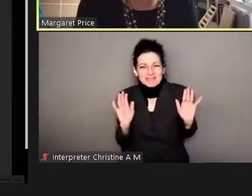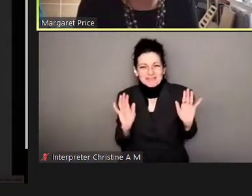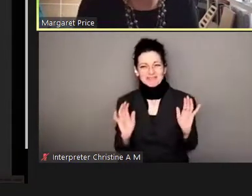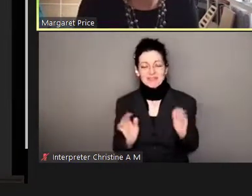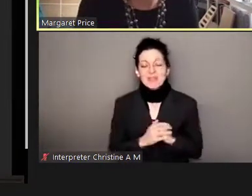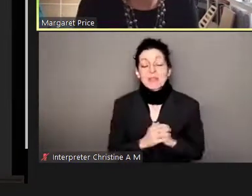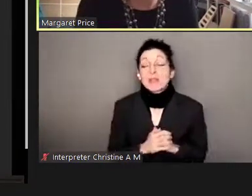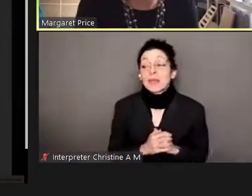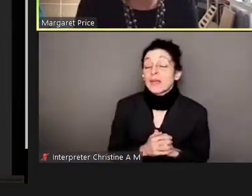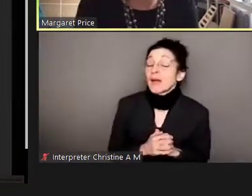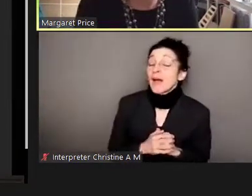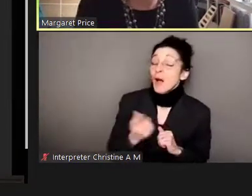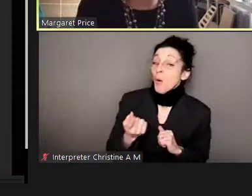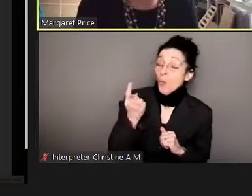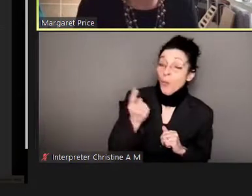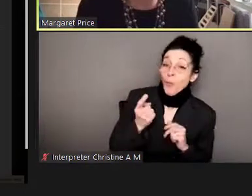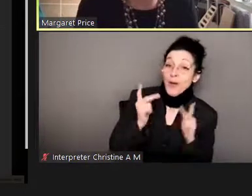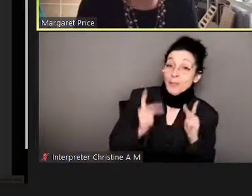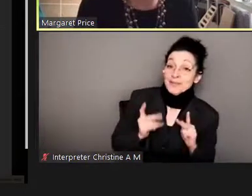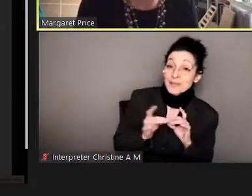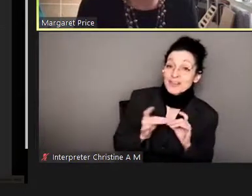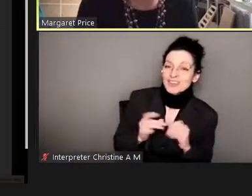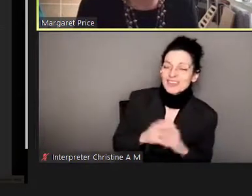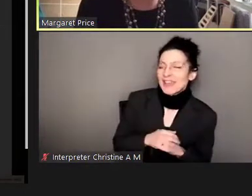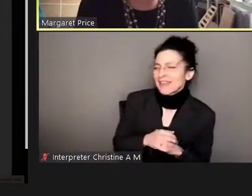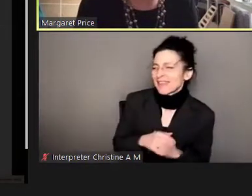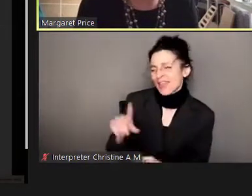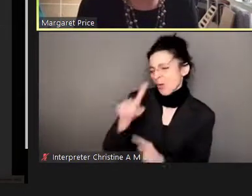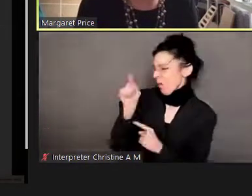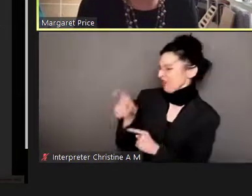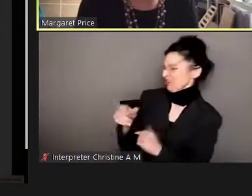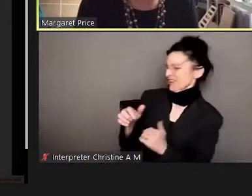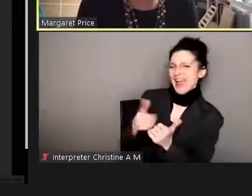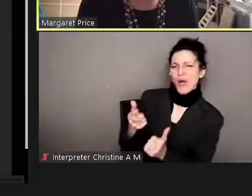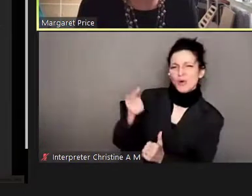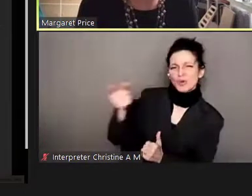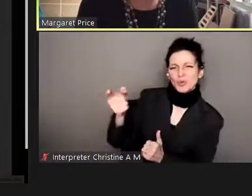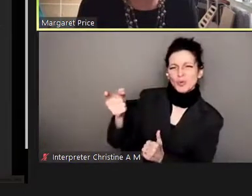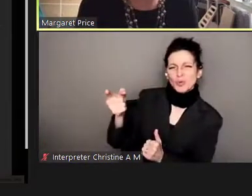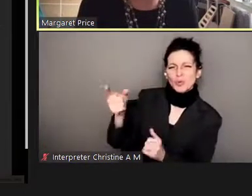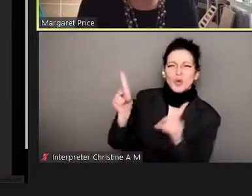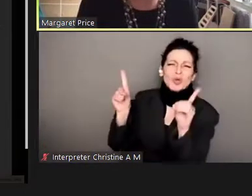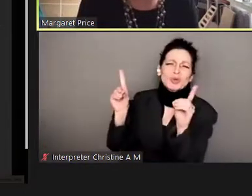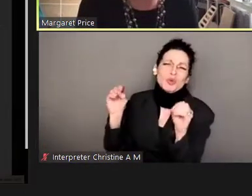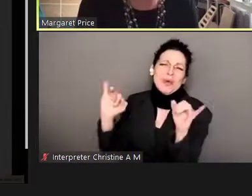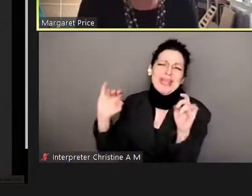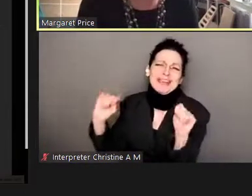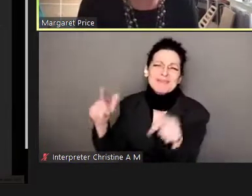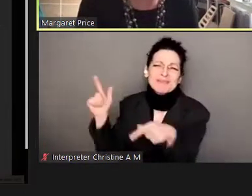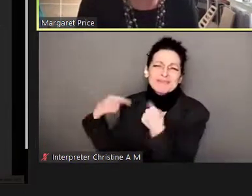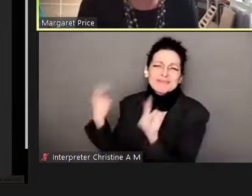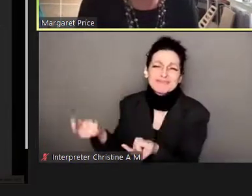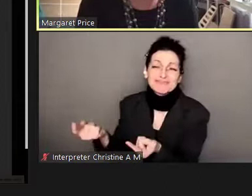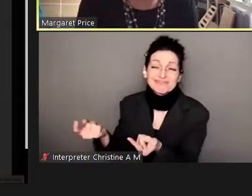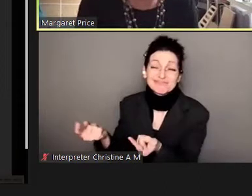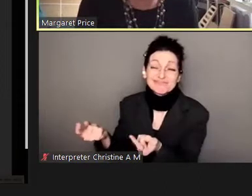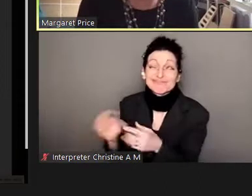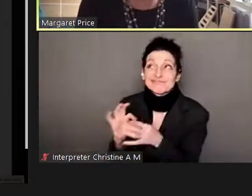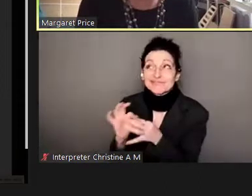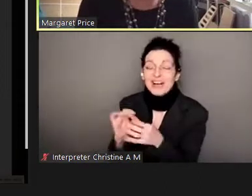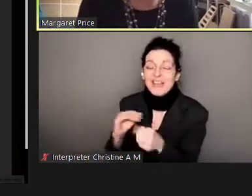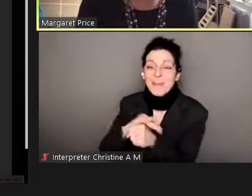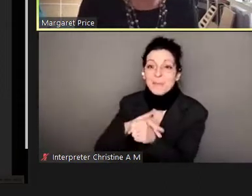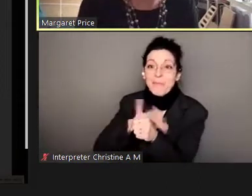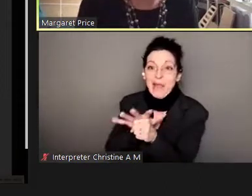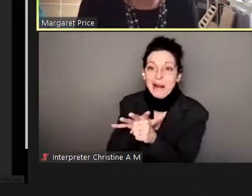doing? We were talking specifically about the pandemic and how it's become kind of a bad year to ask anybody how